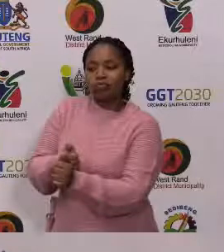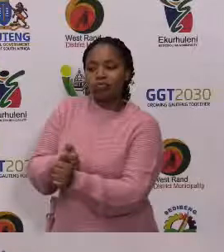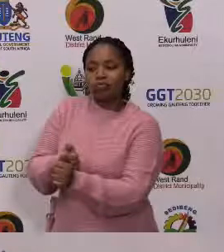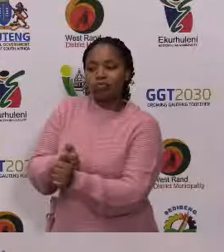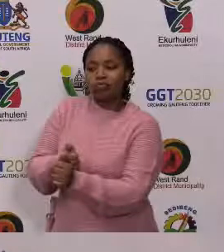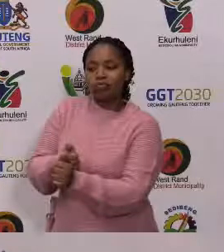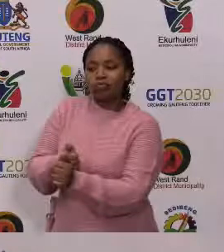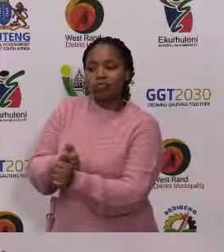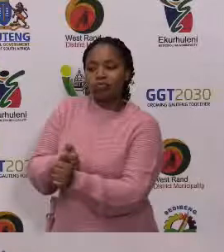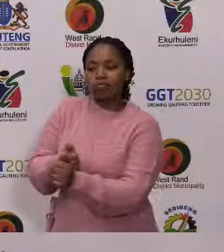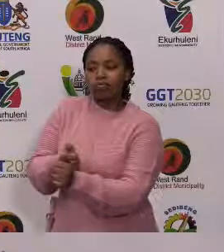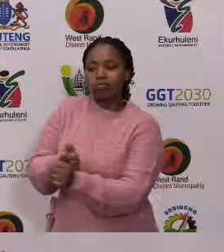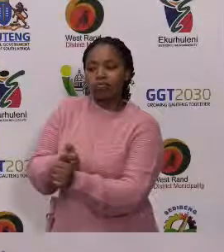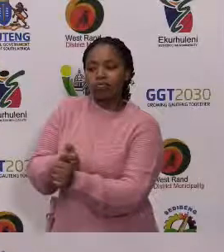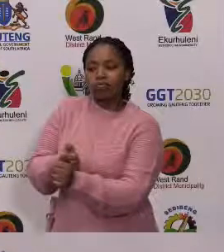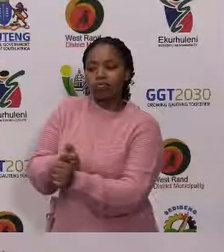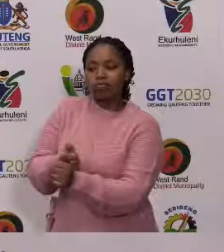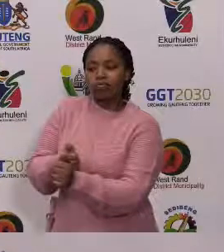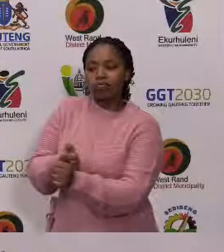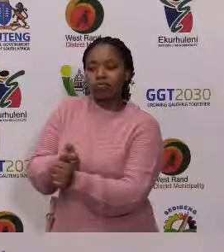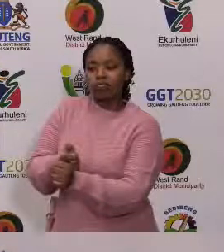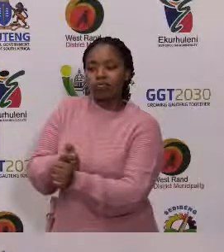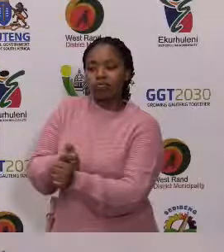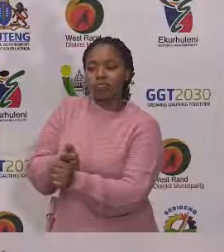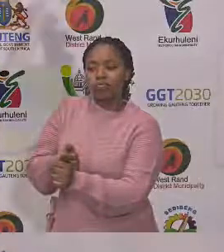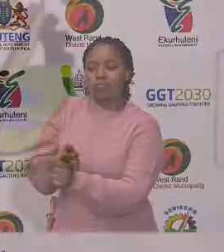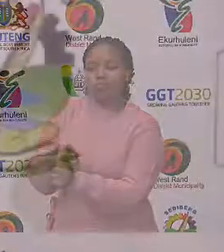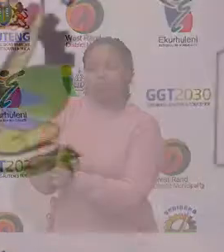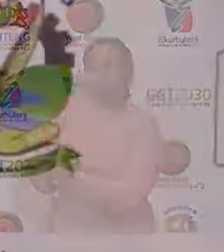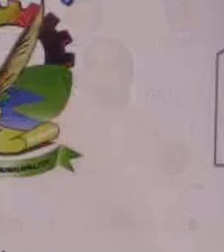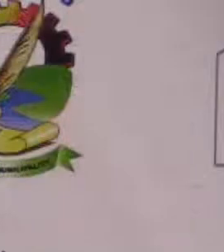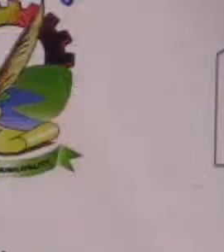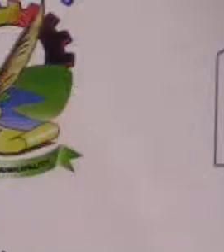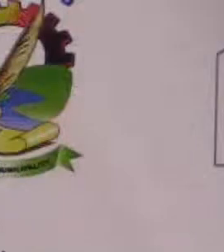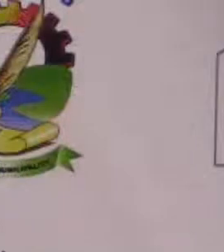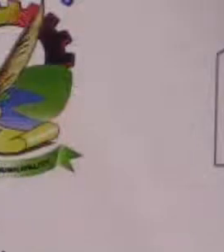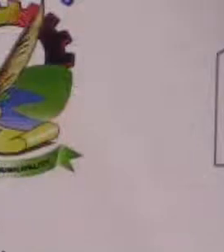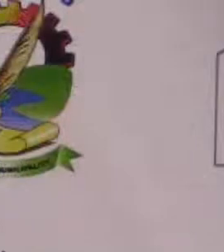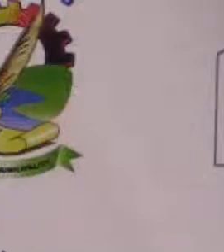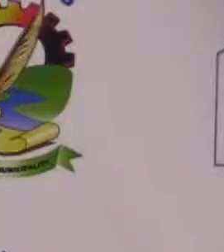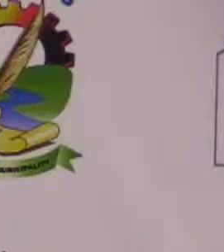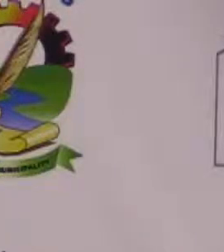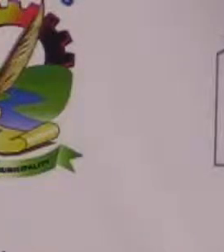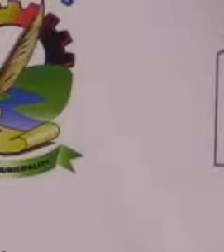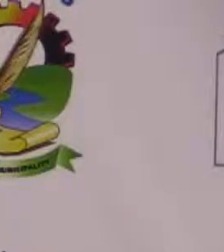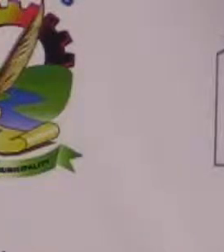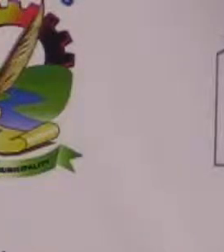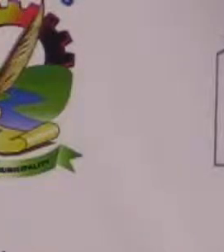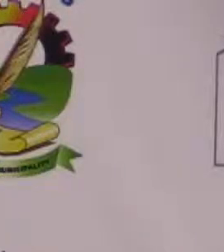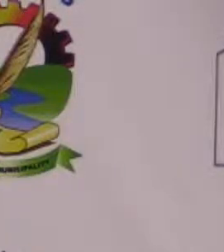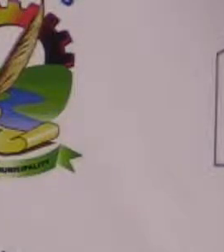concern. And the third reason why we're concerned is that even though the case numbers right now